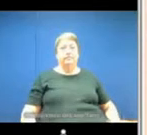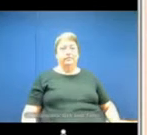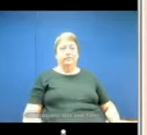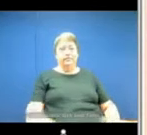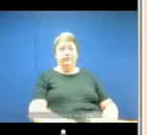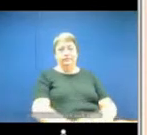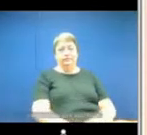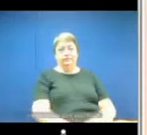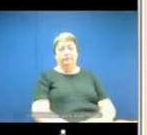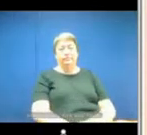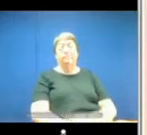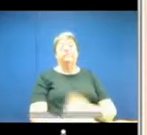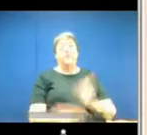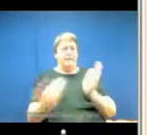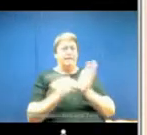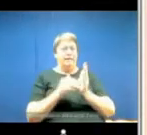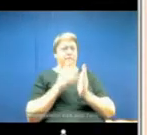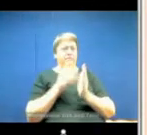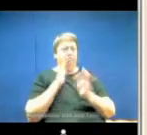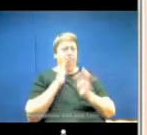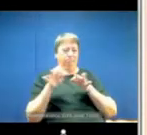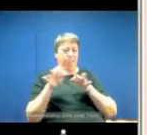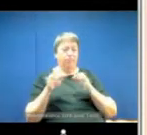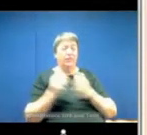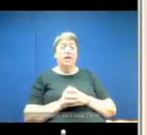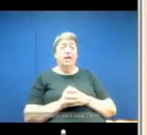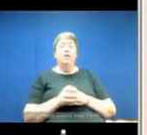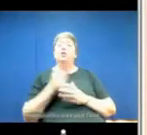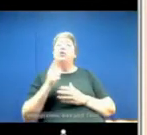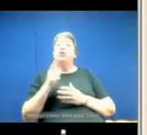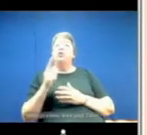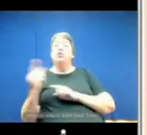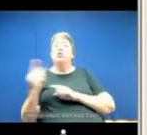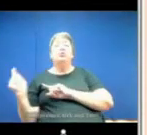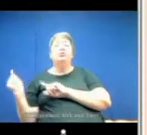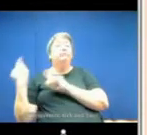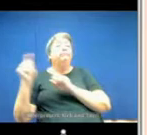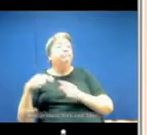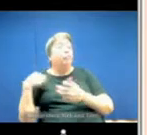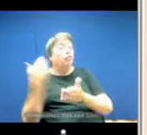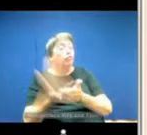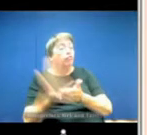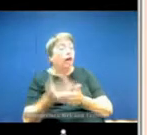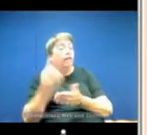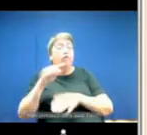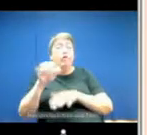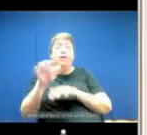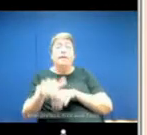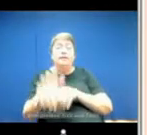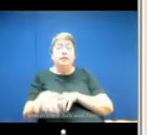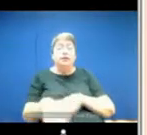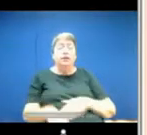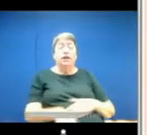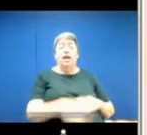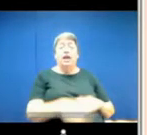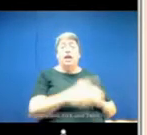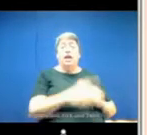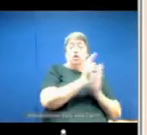So here's the scenario again. You arrive at the deposition, and the attorney wants you to interpret a private